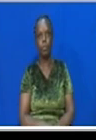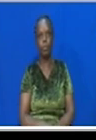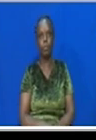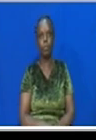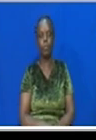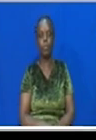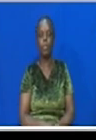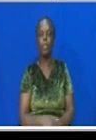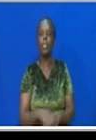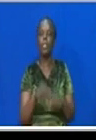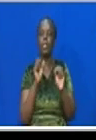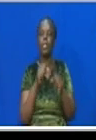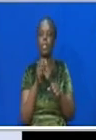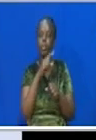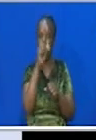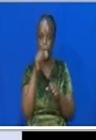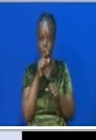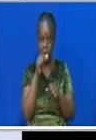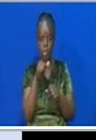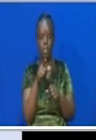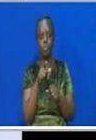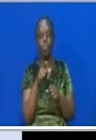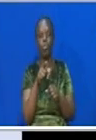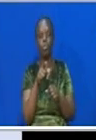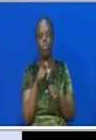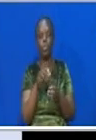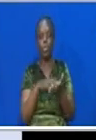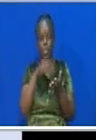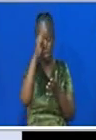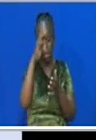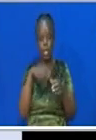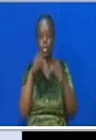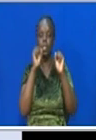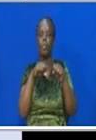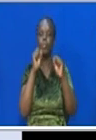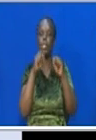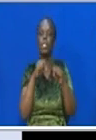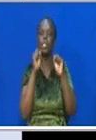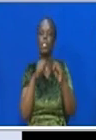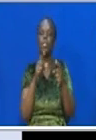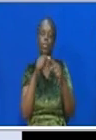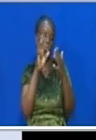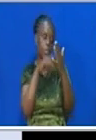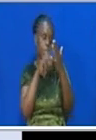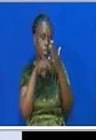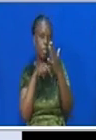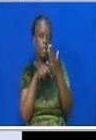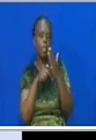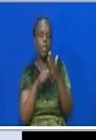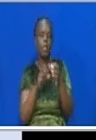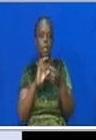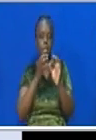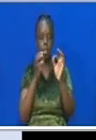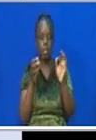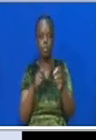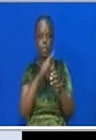The skill which the question is testing is the learner's ability to read and interpret